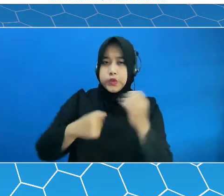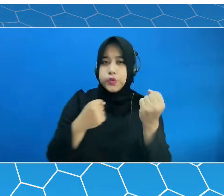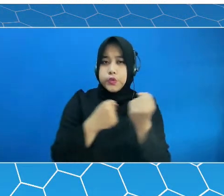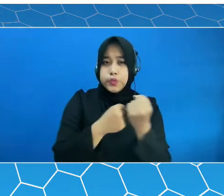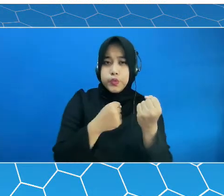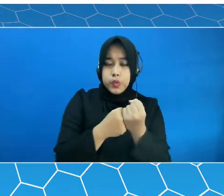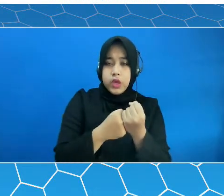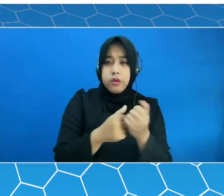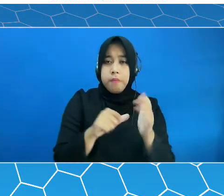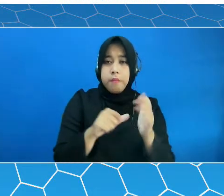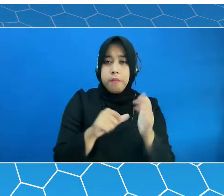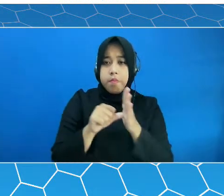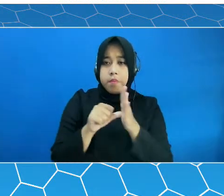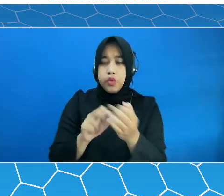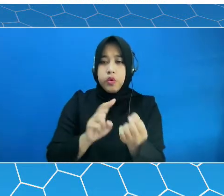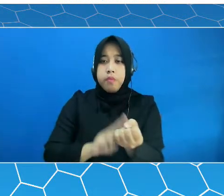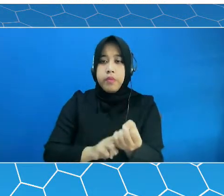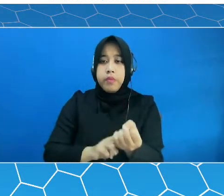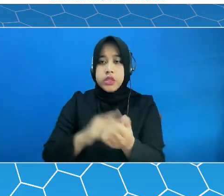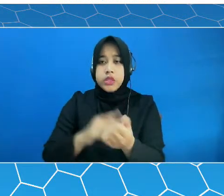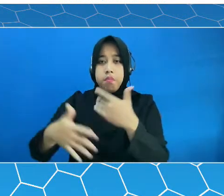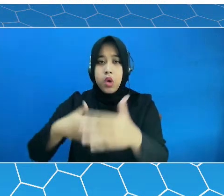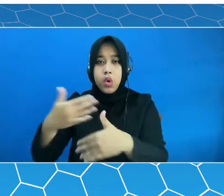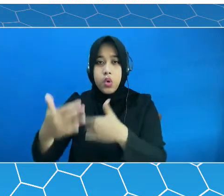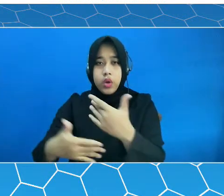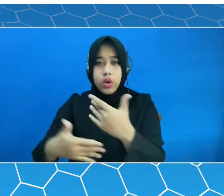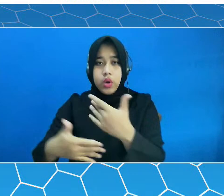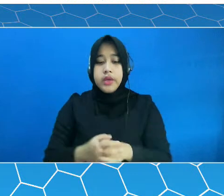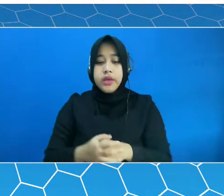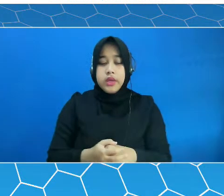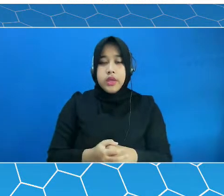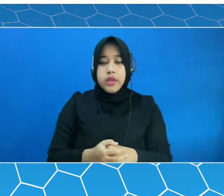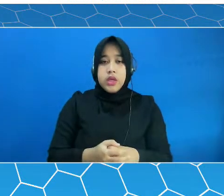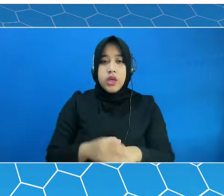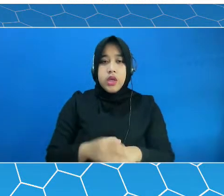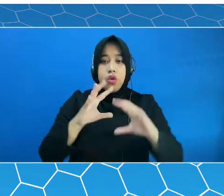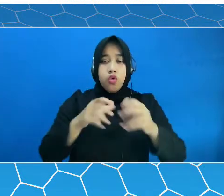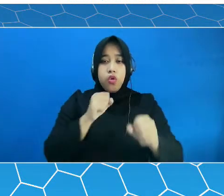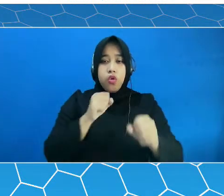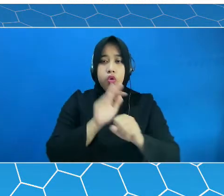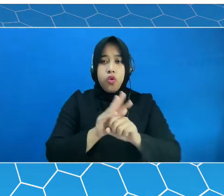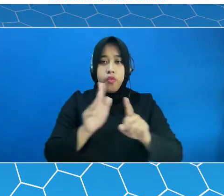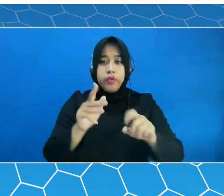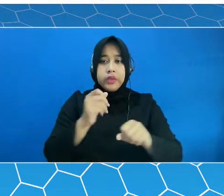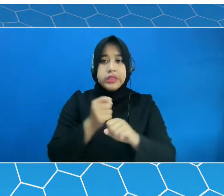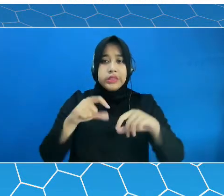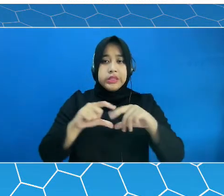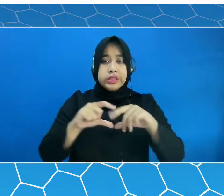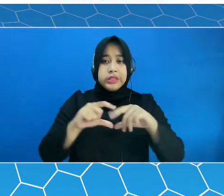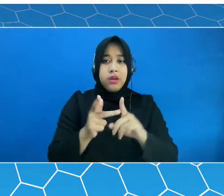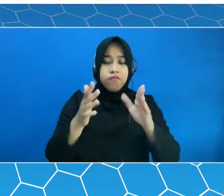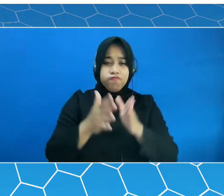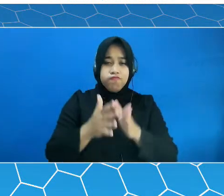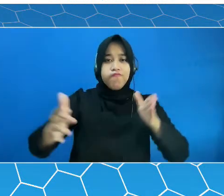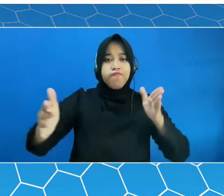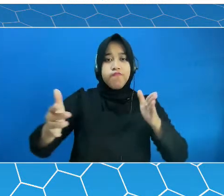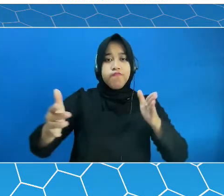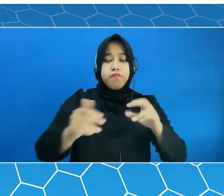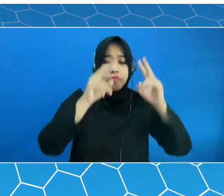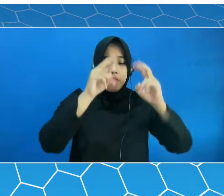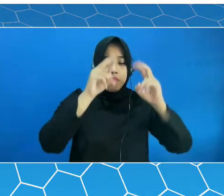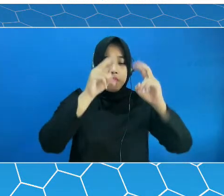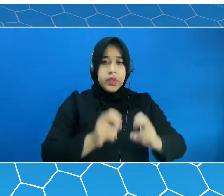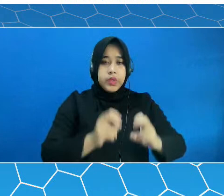self-managing their long COVID. In addition, the researchers will provide tailored resources to support